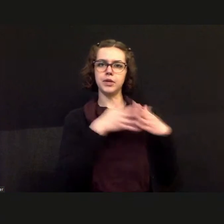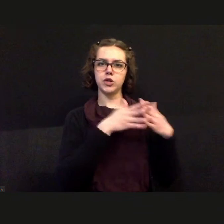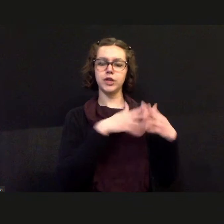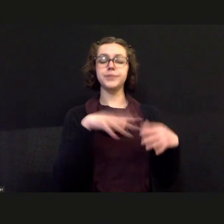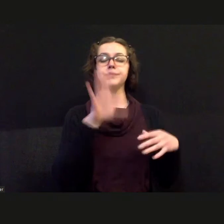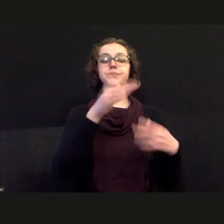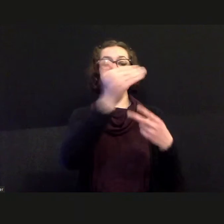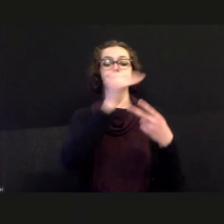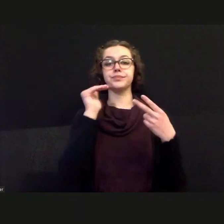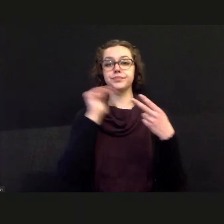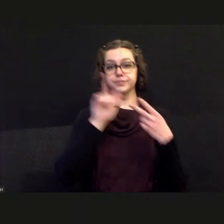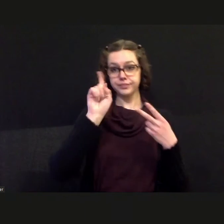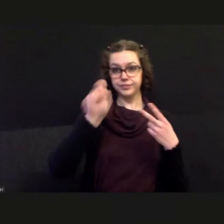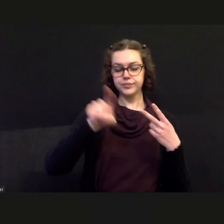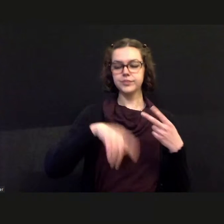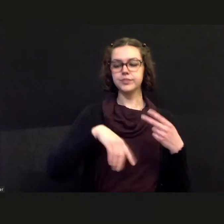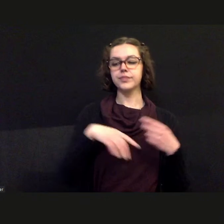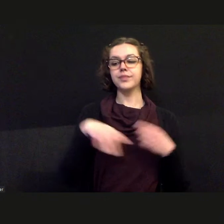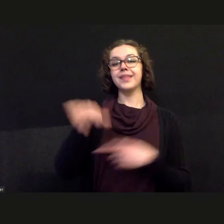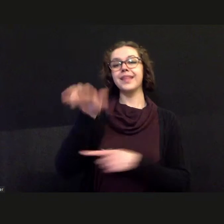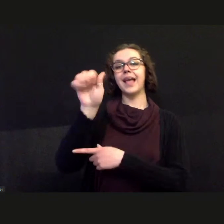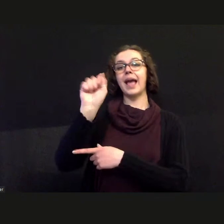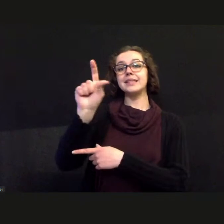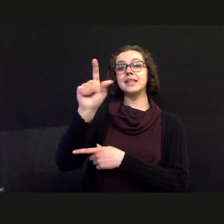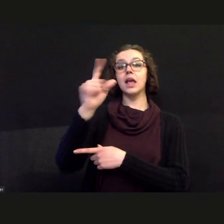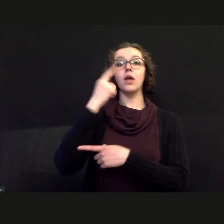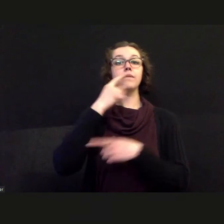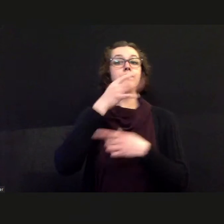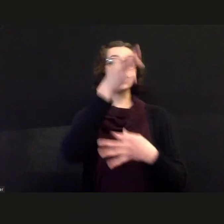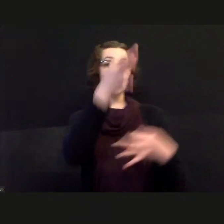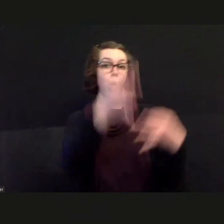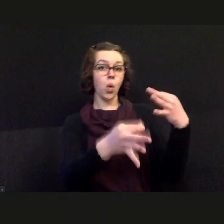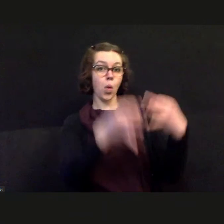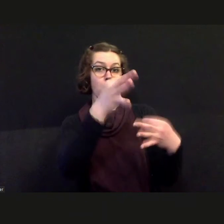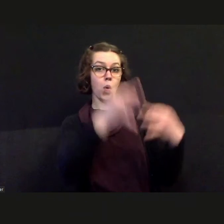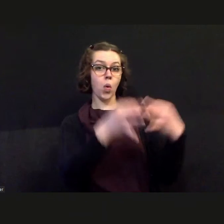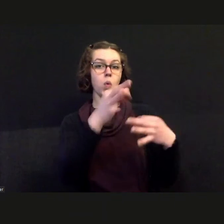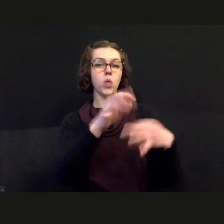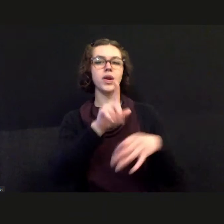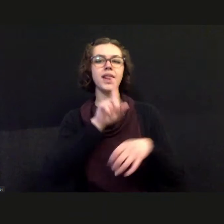about the ASL in courts and how literal